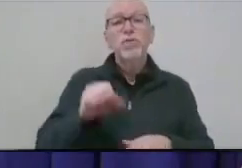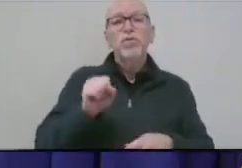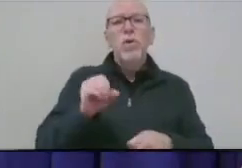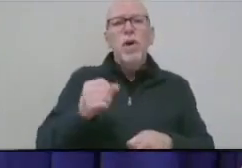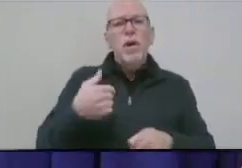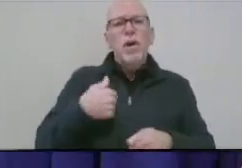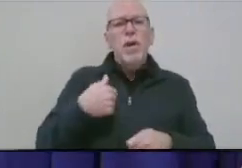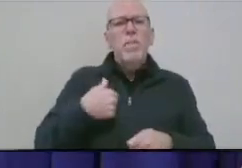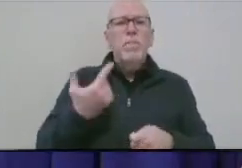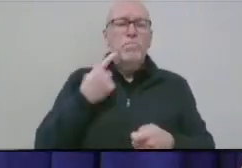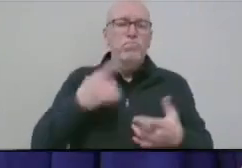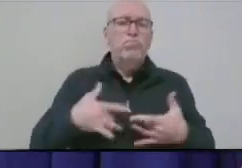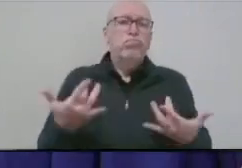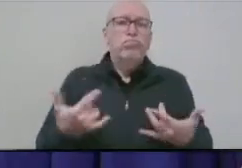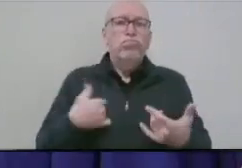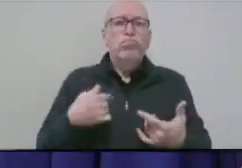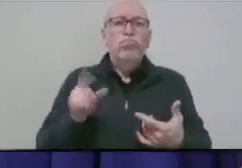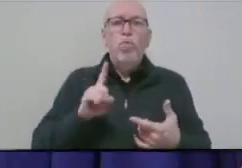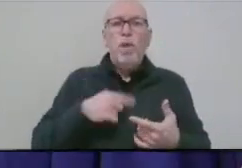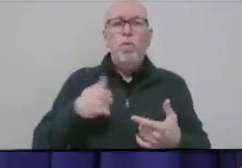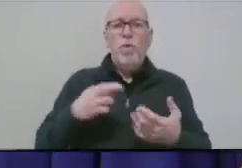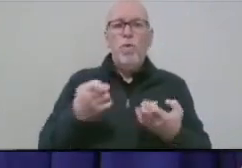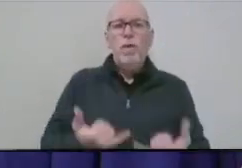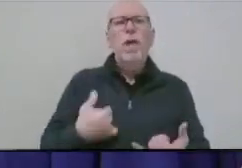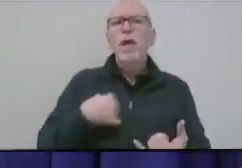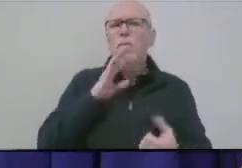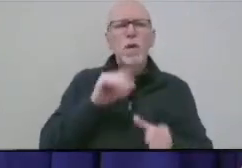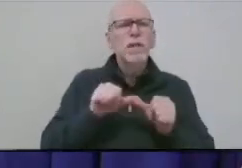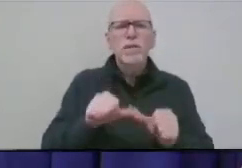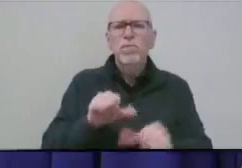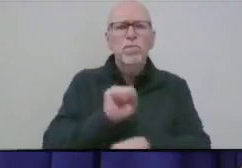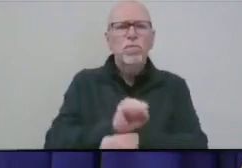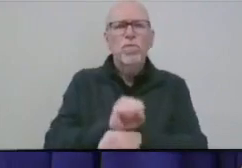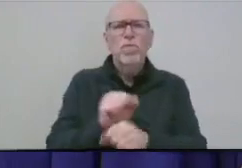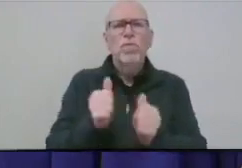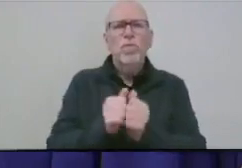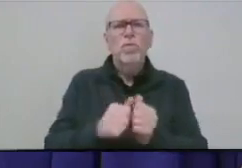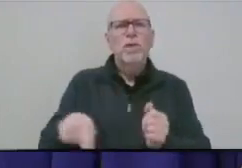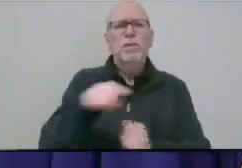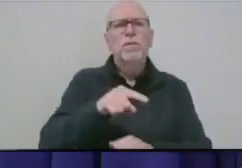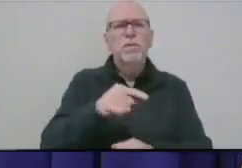So I'm pleased about where we are. I'll continue to work with members